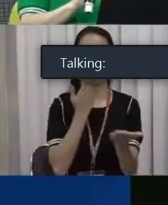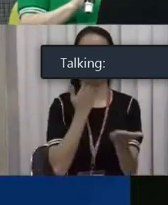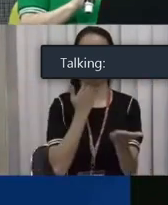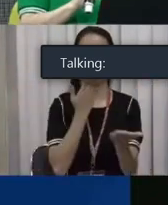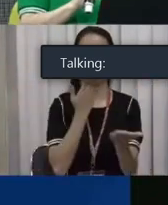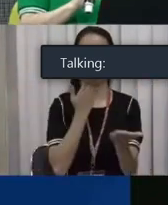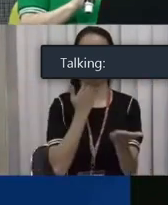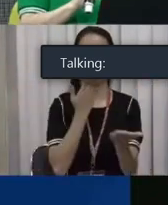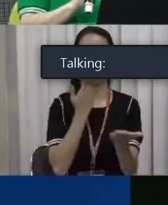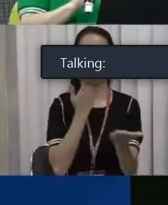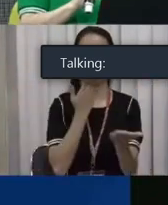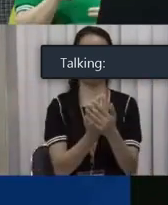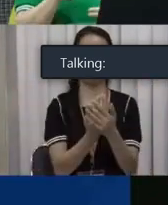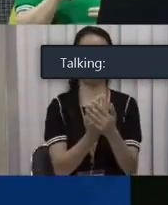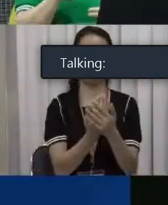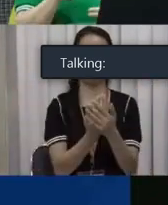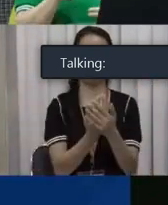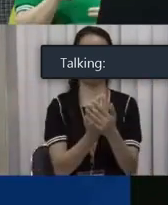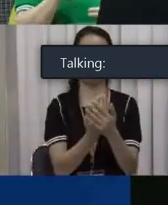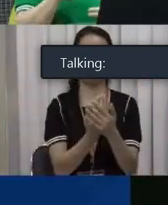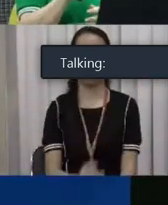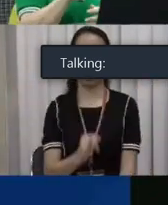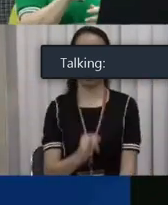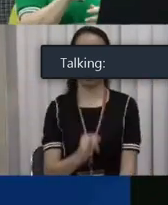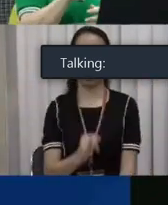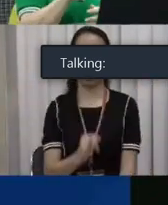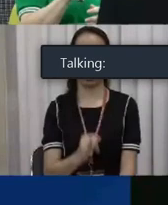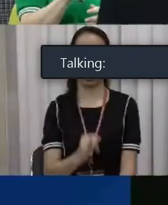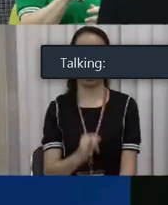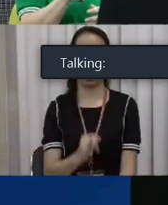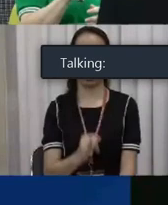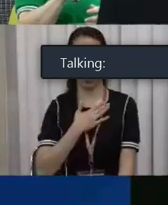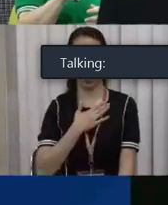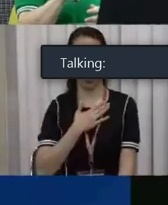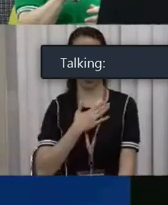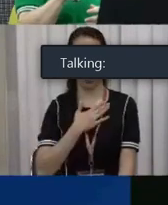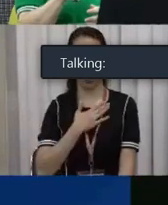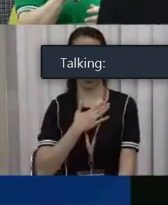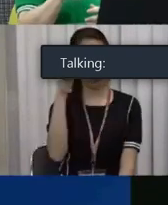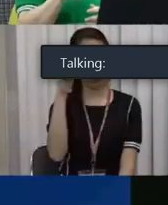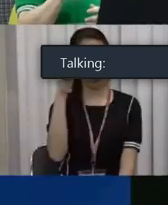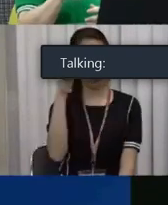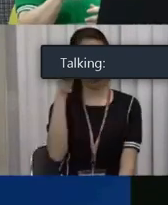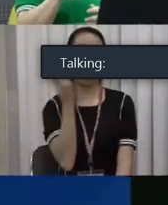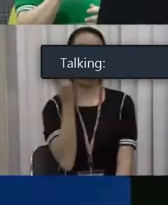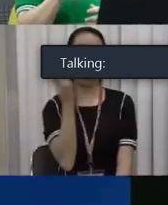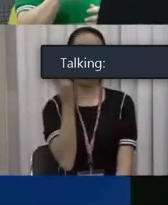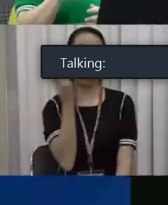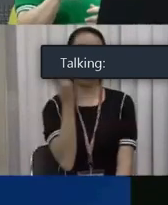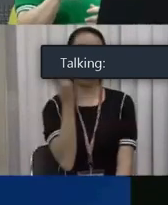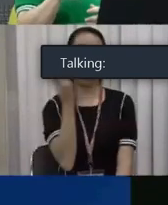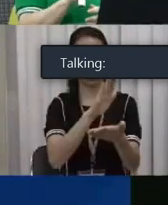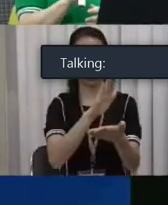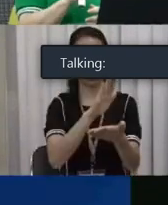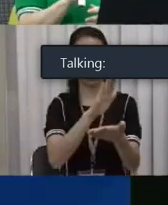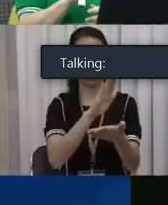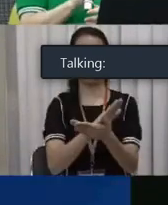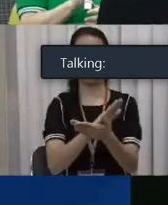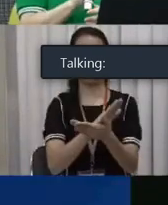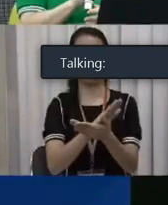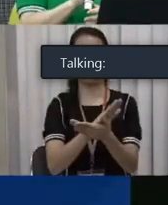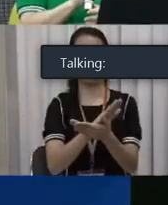Good day, everyone. First of all, I would like to thank this institution, the